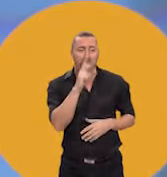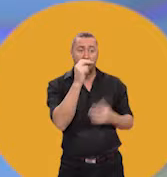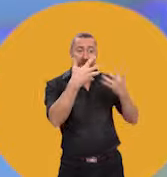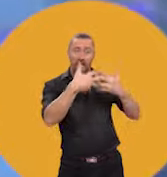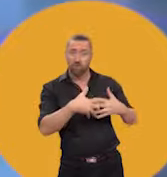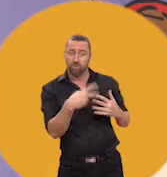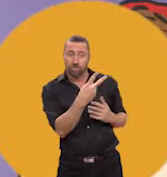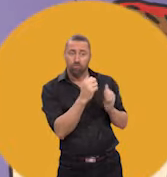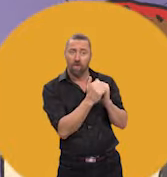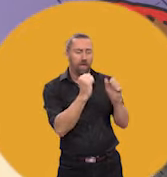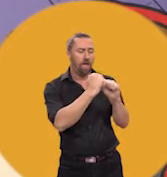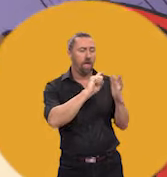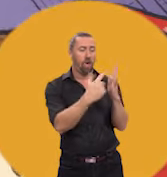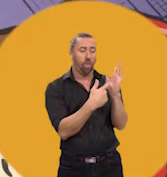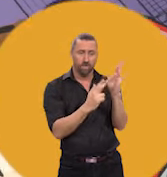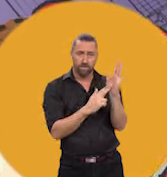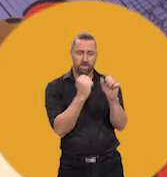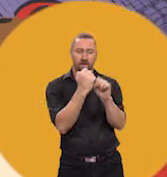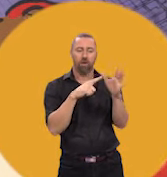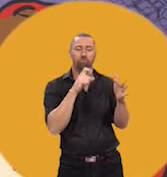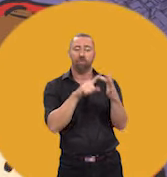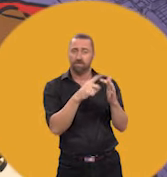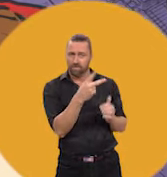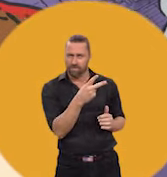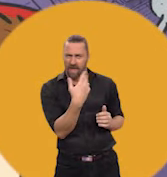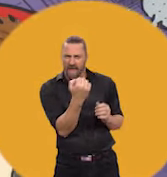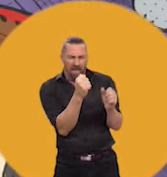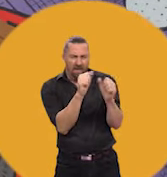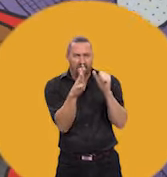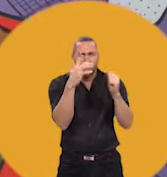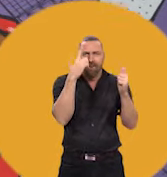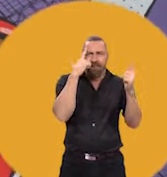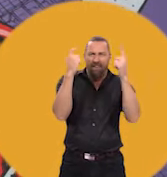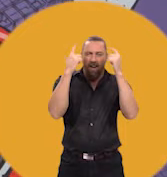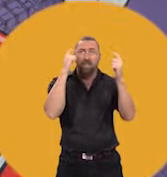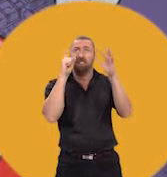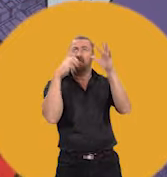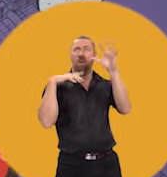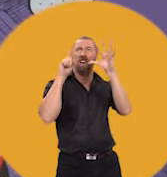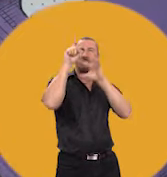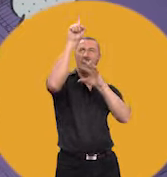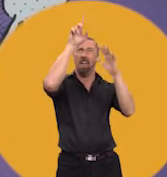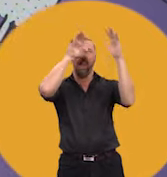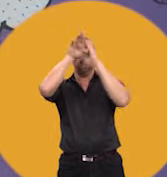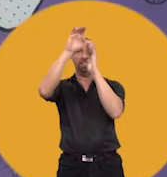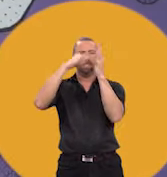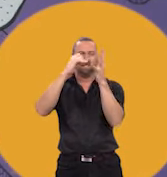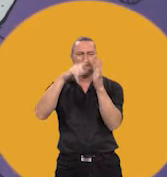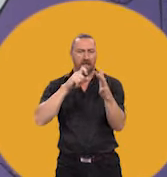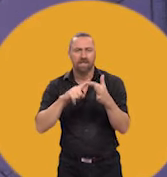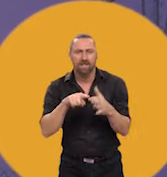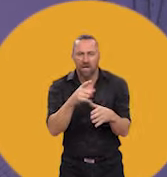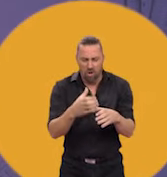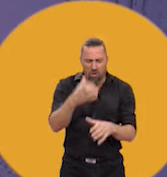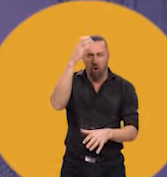Young engineers, siblings Gordon and Grace, had galactic ideas and were heading for space.